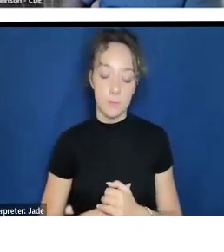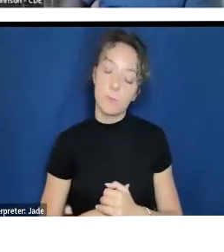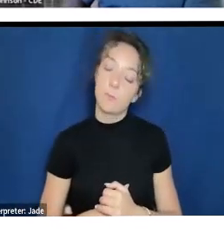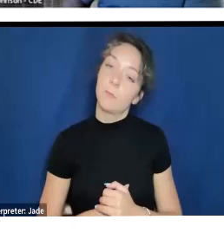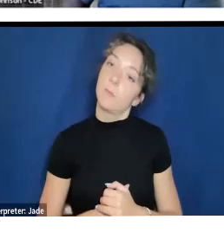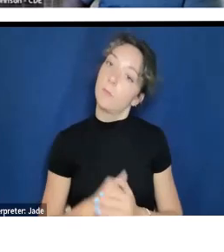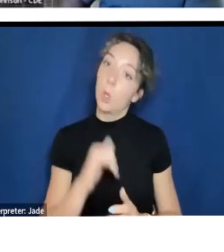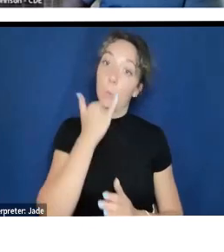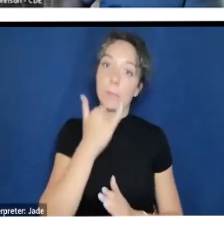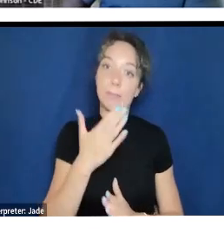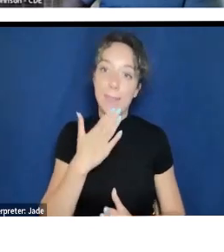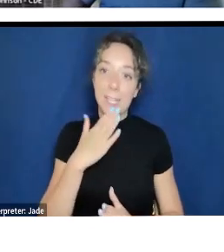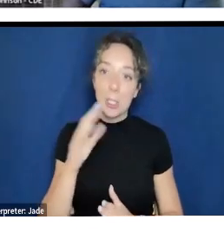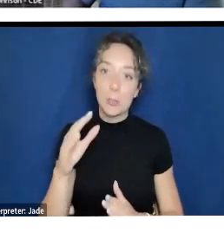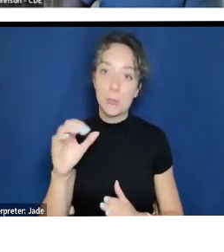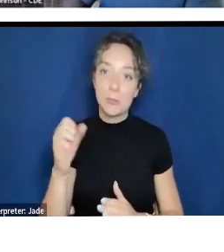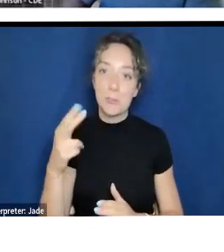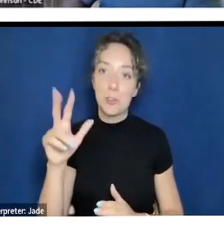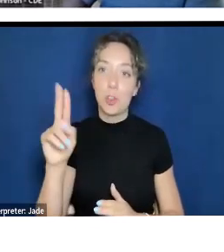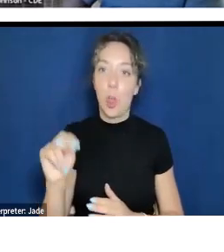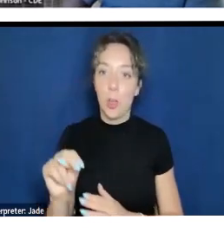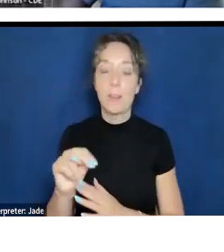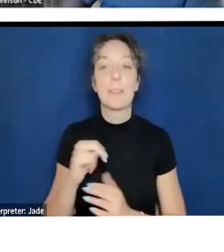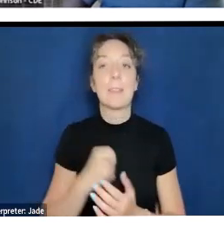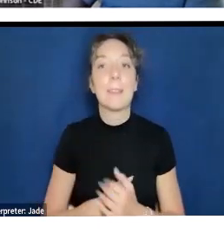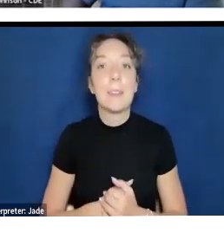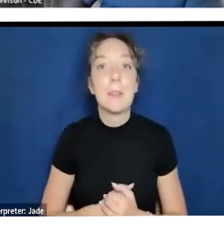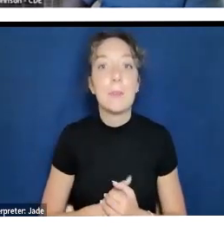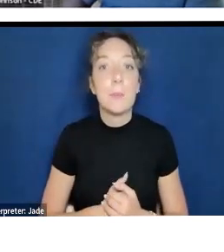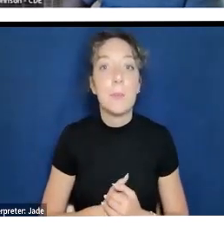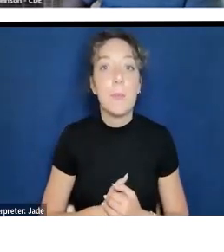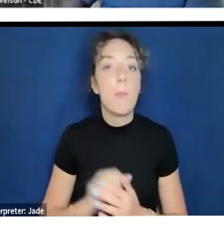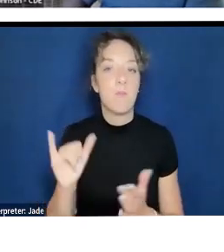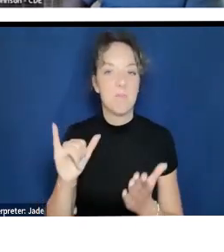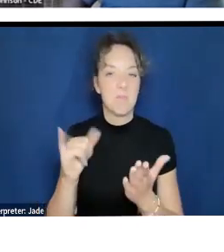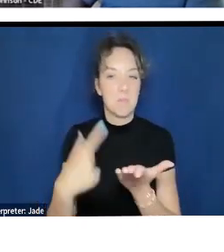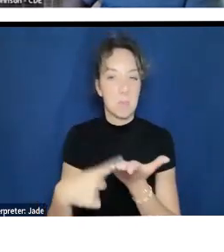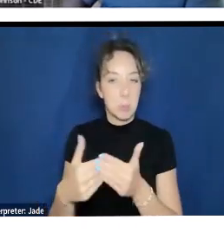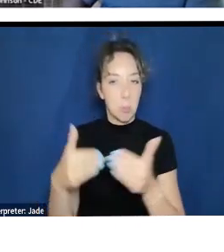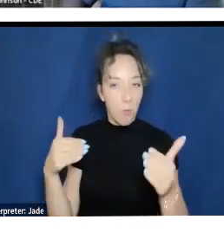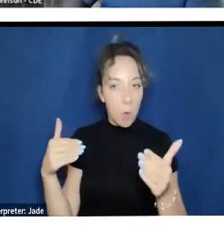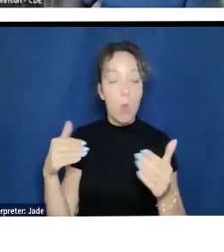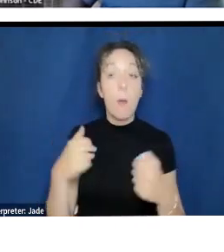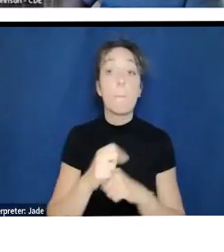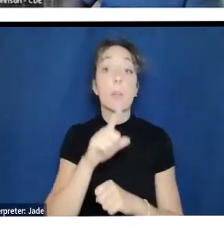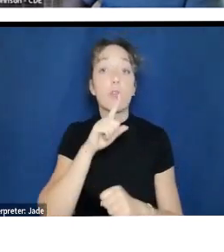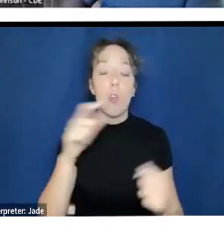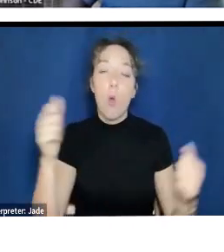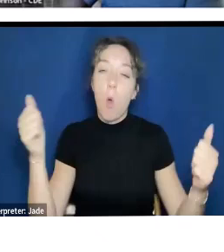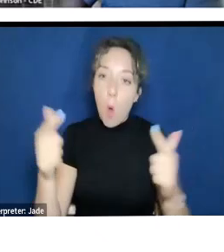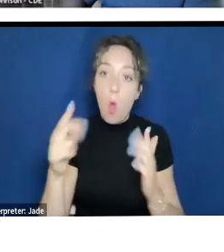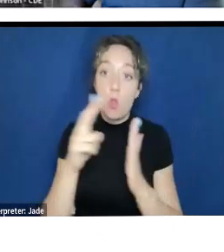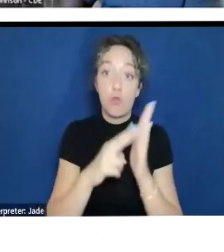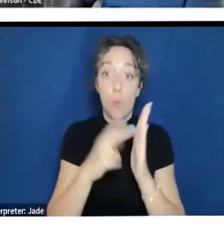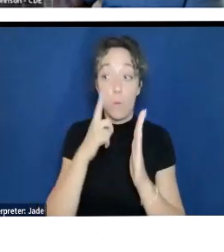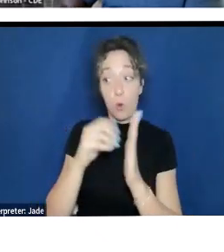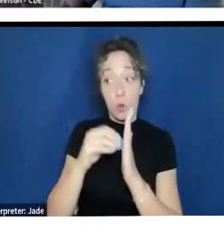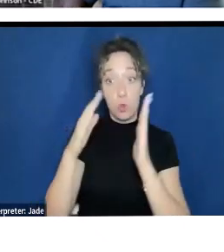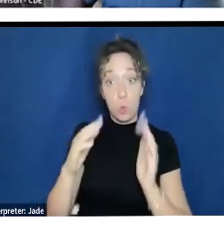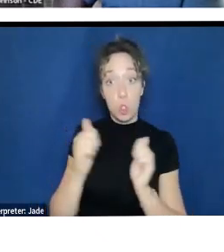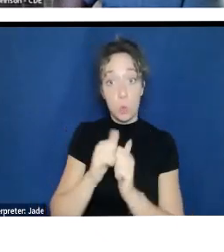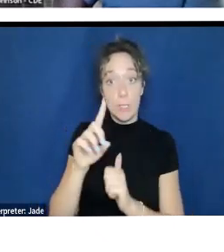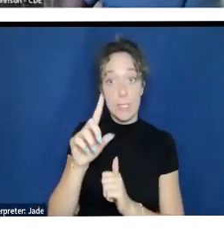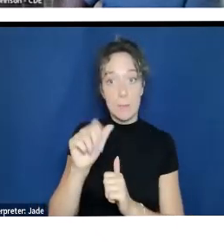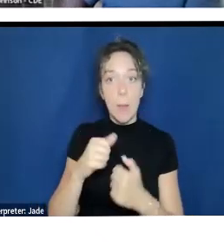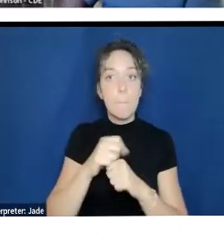Thank you, Sean. As discussed earlier, to ensure that all enrollments for students with disabilities are